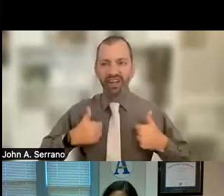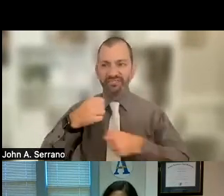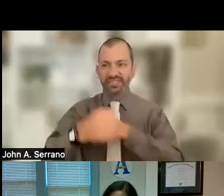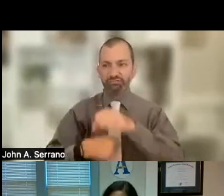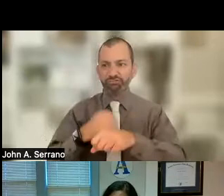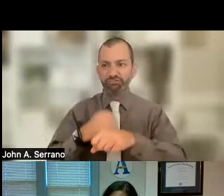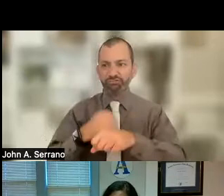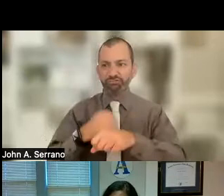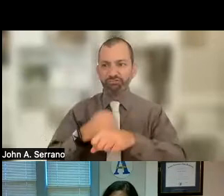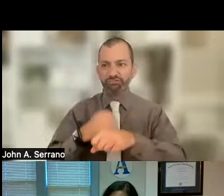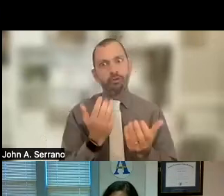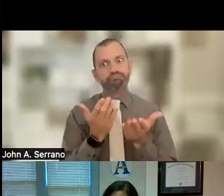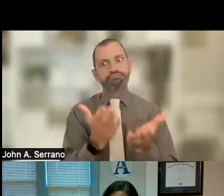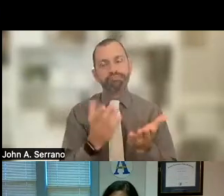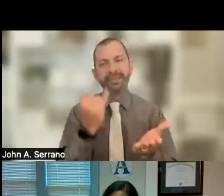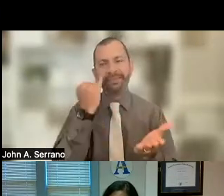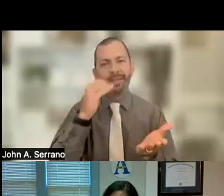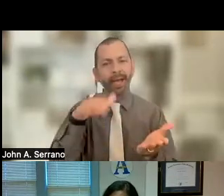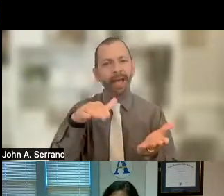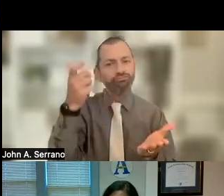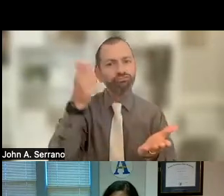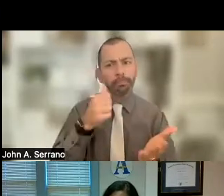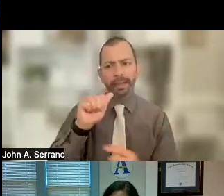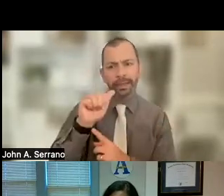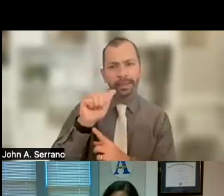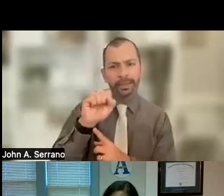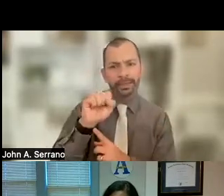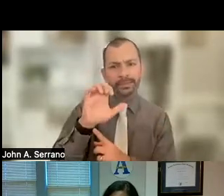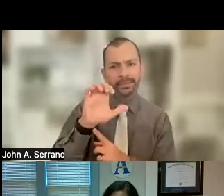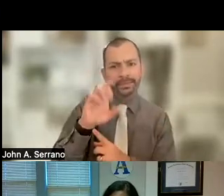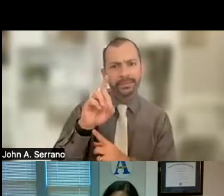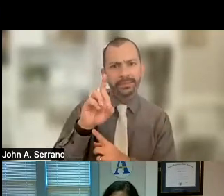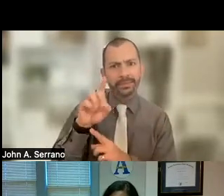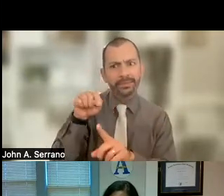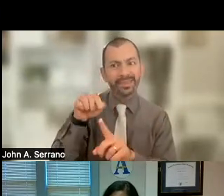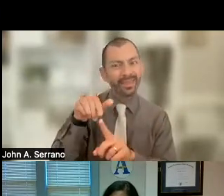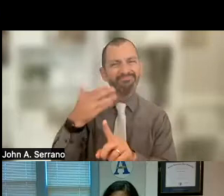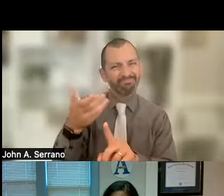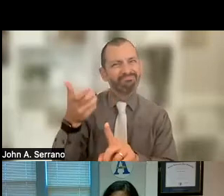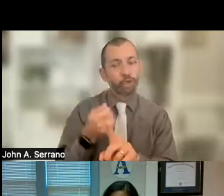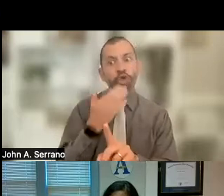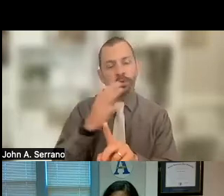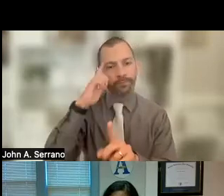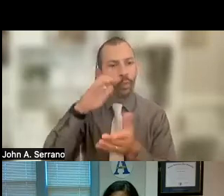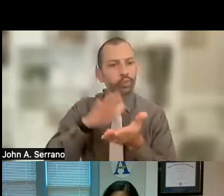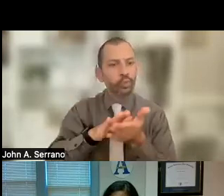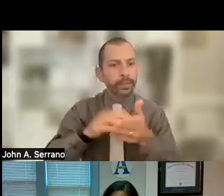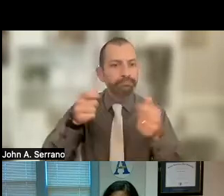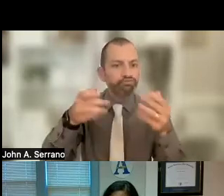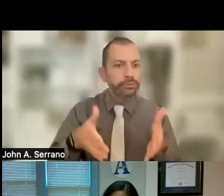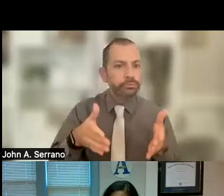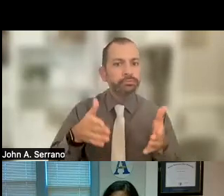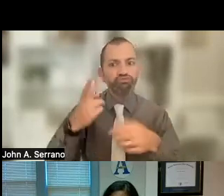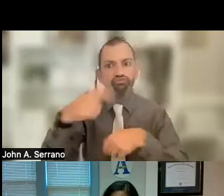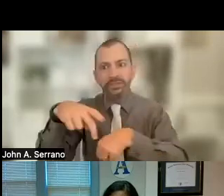staff. But for all of those components, it's been a survival year. If you don't already subscribe to the